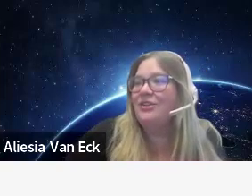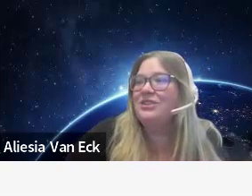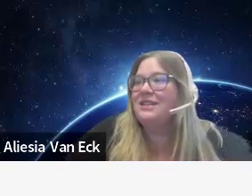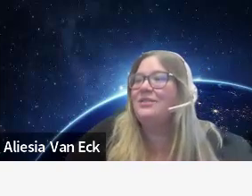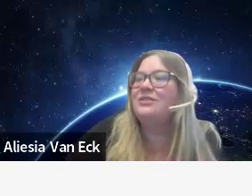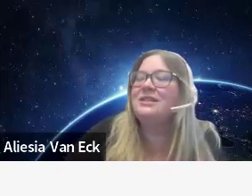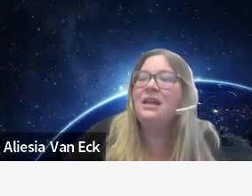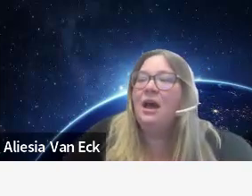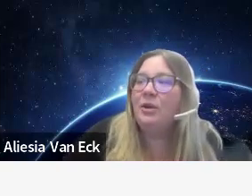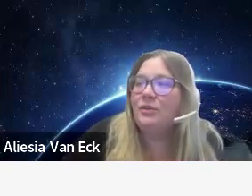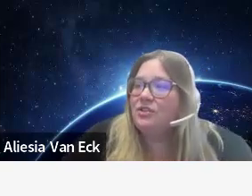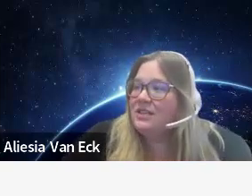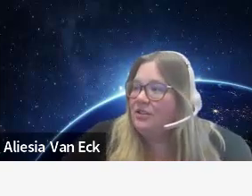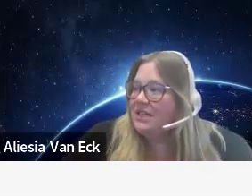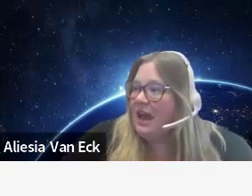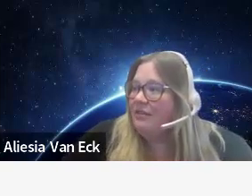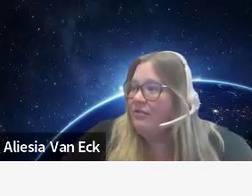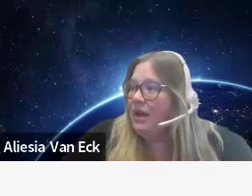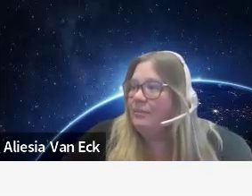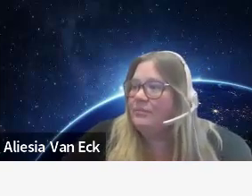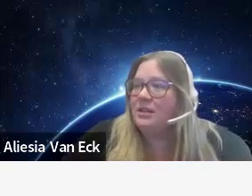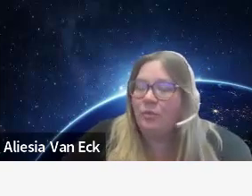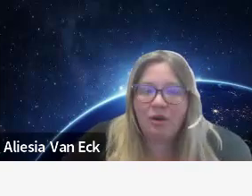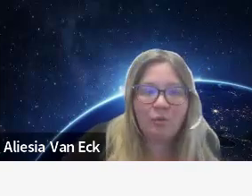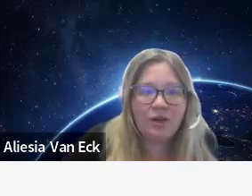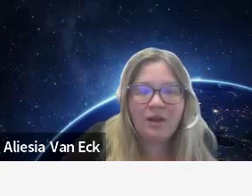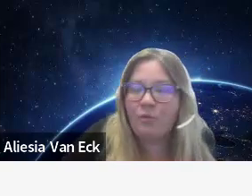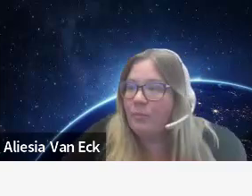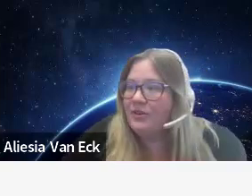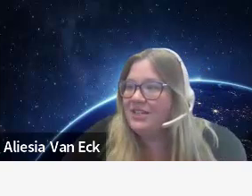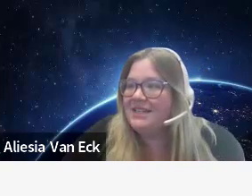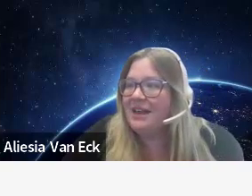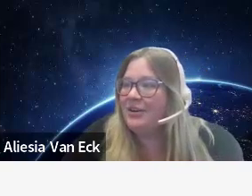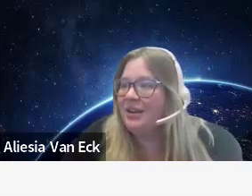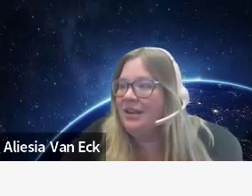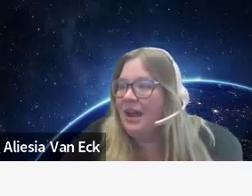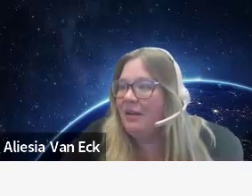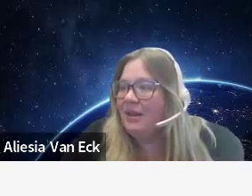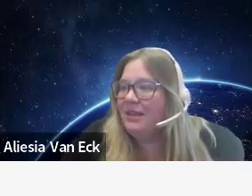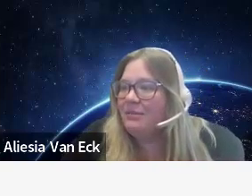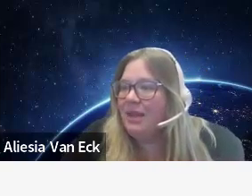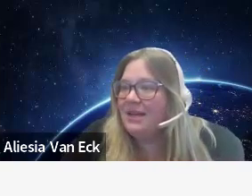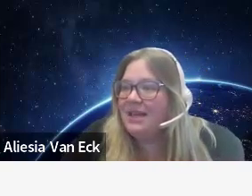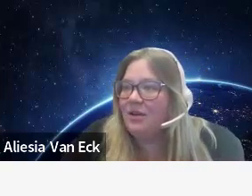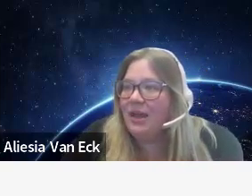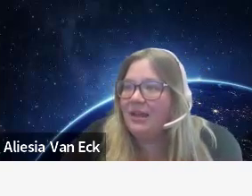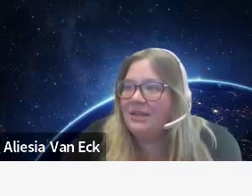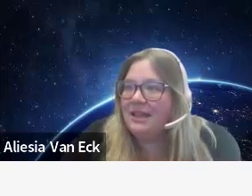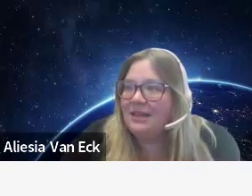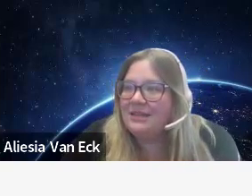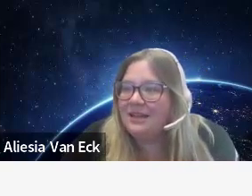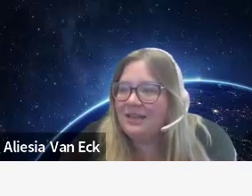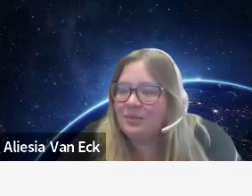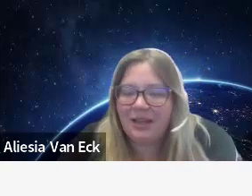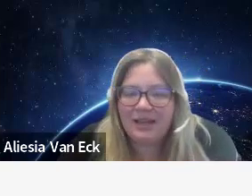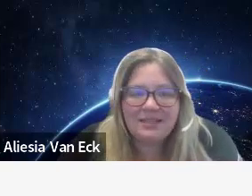increase knowledge and skills among regional center staff so that we are working person-centered. I think the main takeaway is